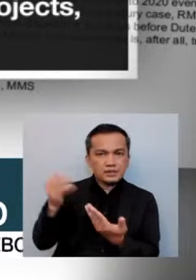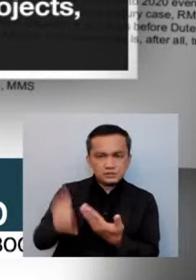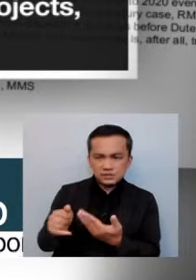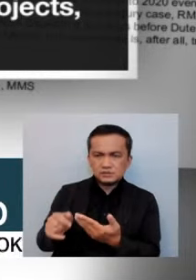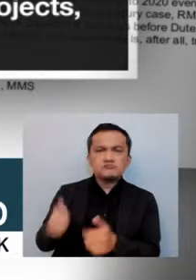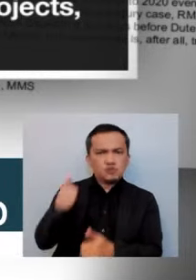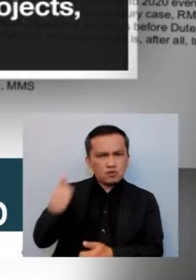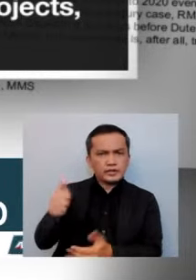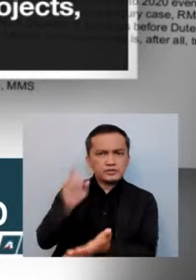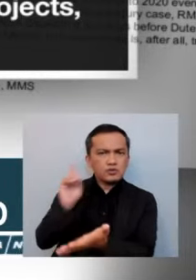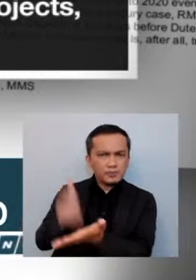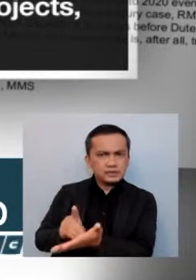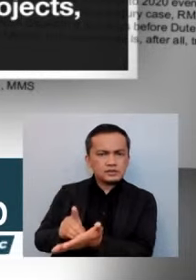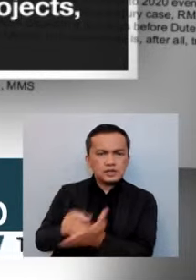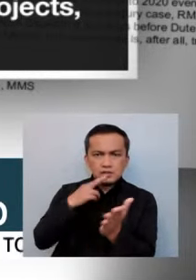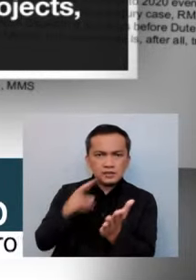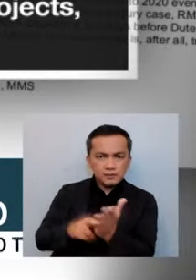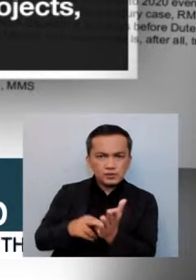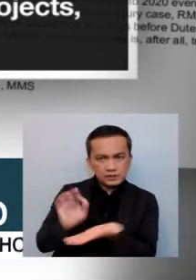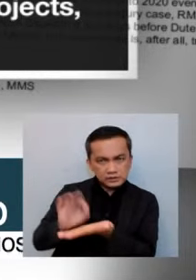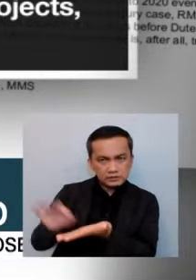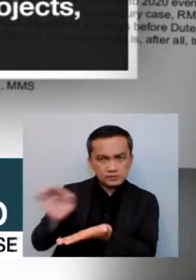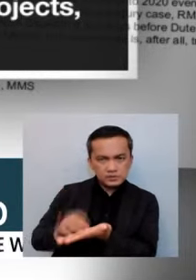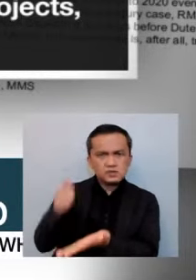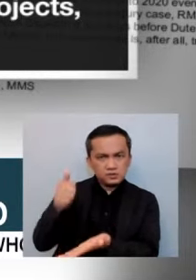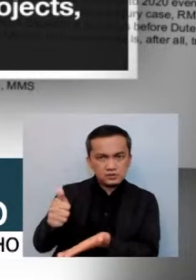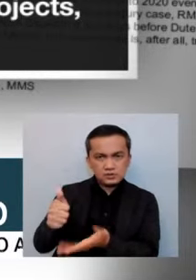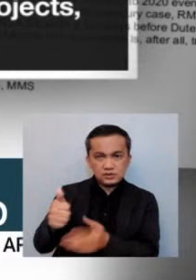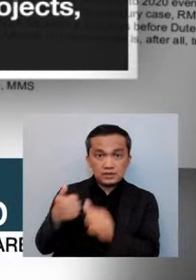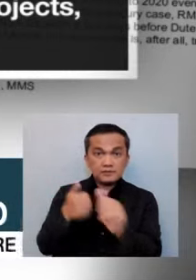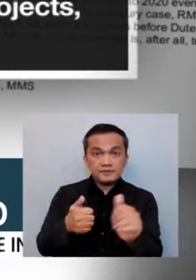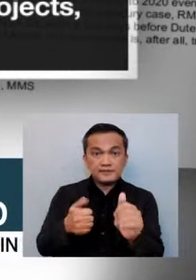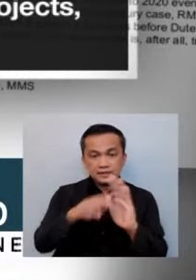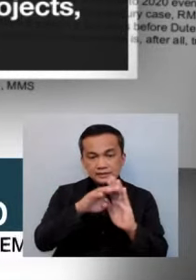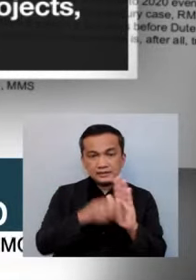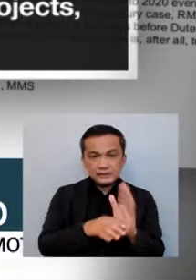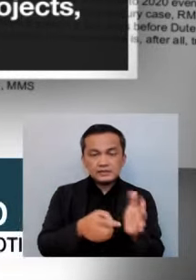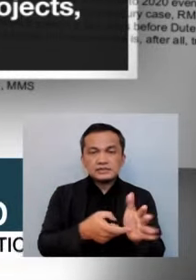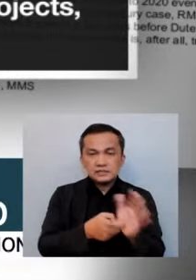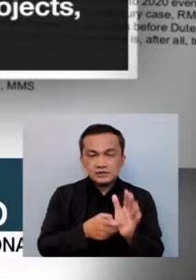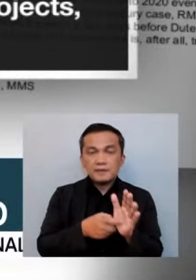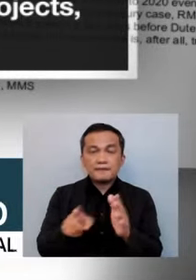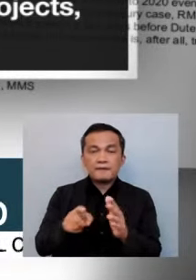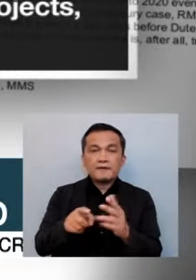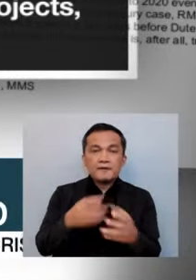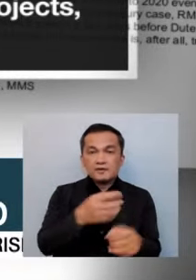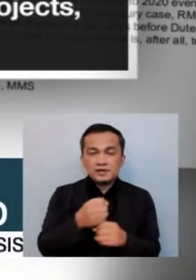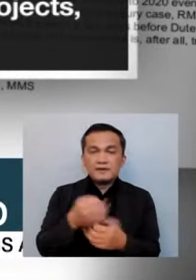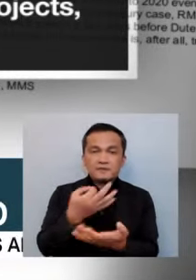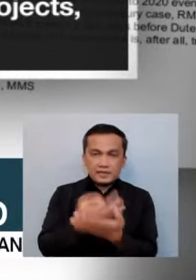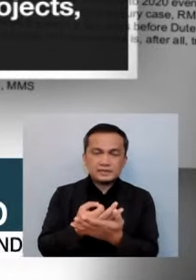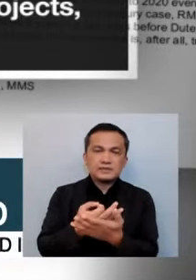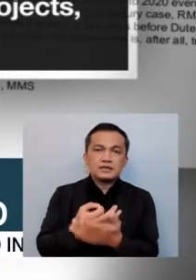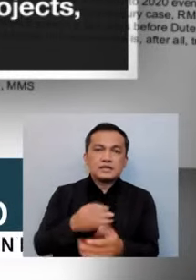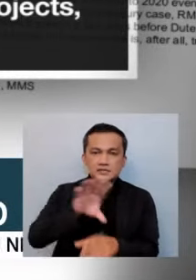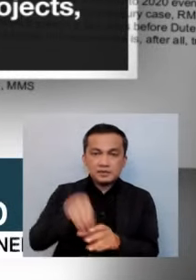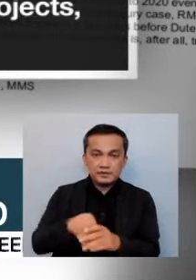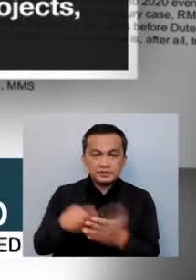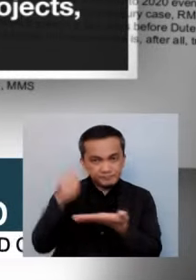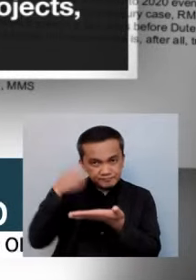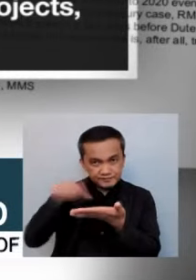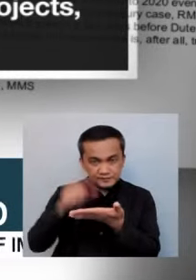documented, reported and accounted for, and complied with requirements in securing funds for their projects, including audits. RMP has provided